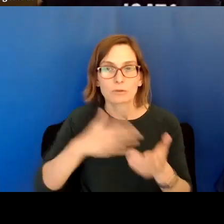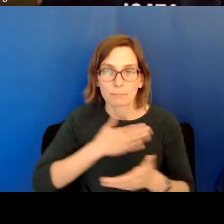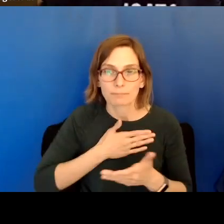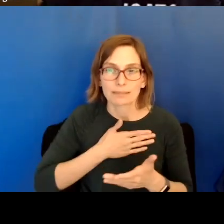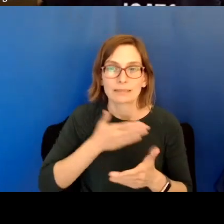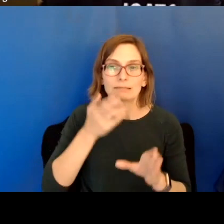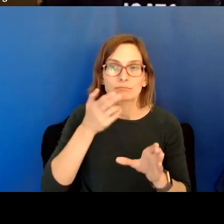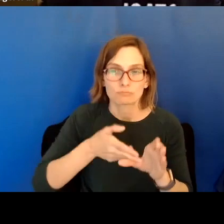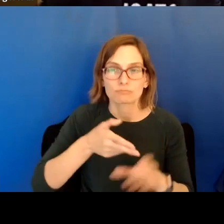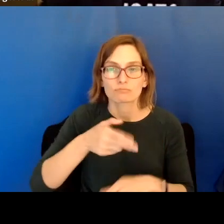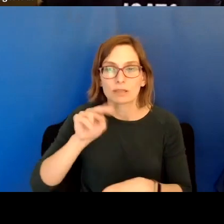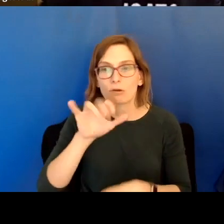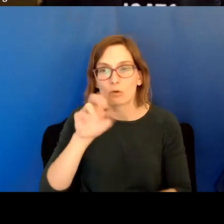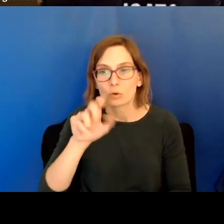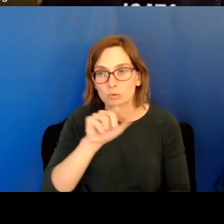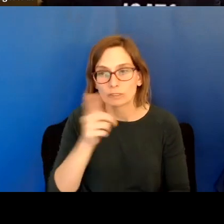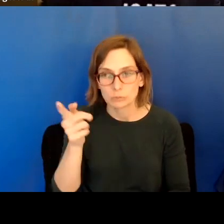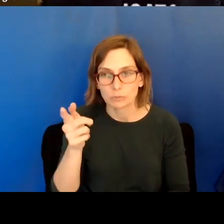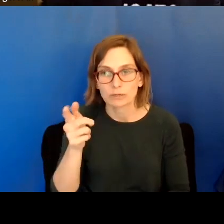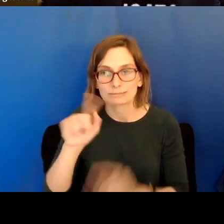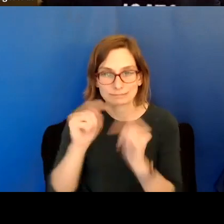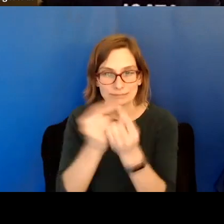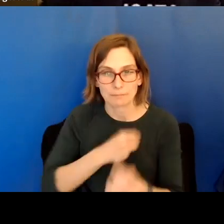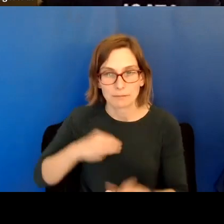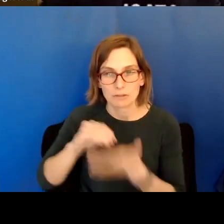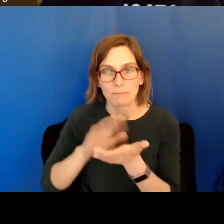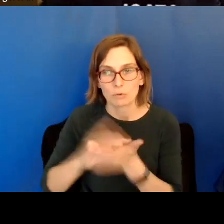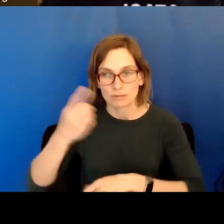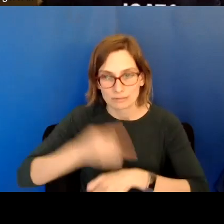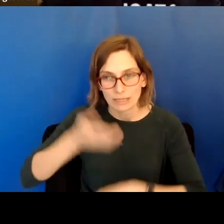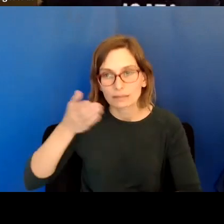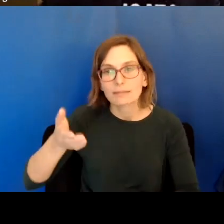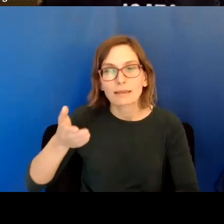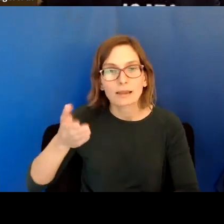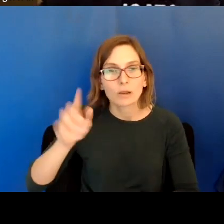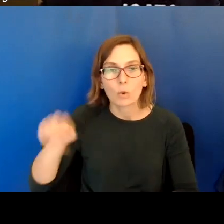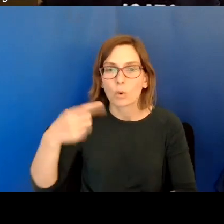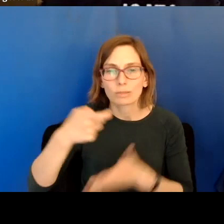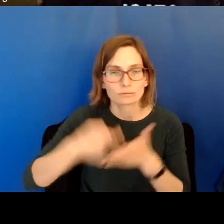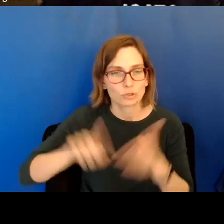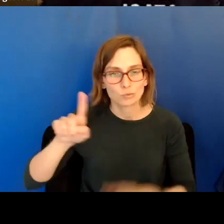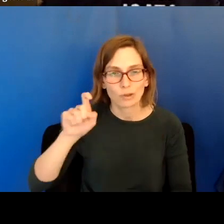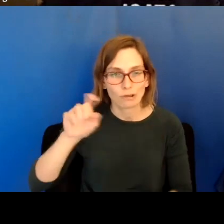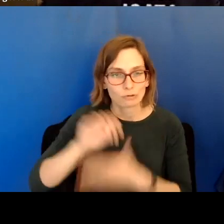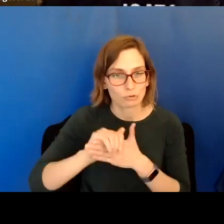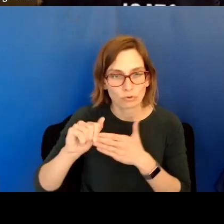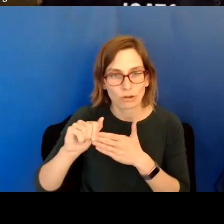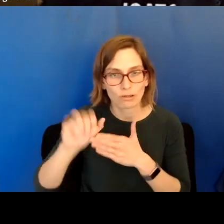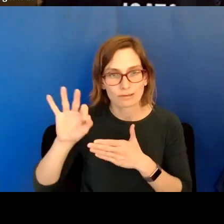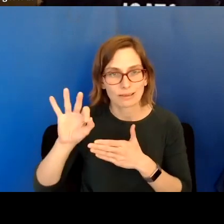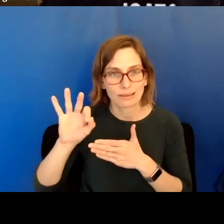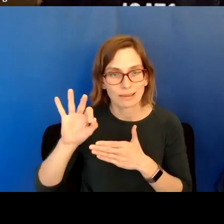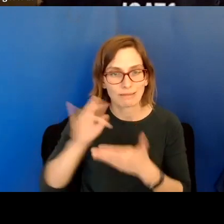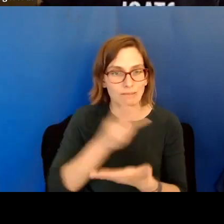and team members have put the dates on there. We are only going to be charging you $100 if you're an undergraduate